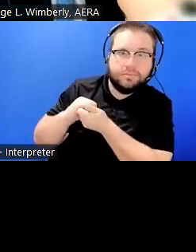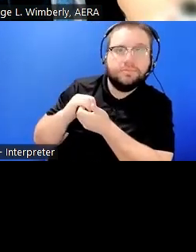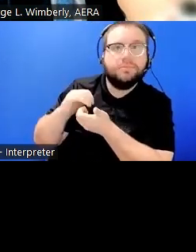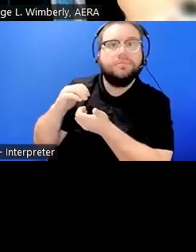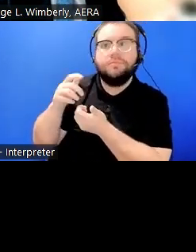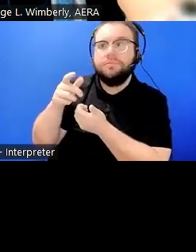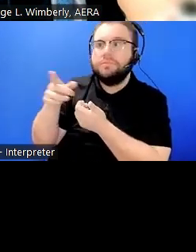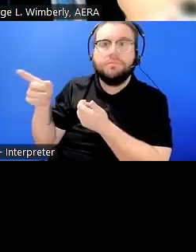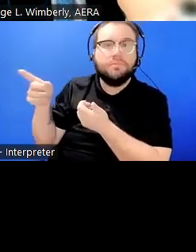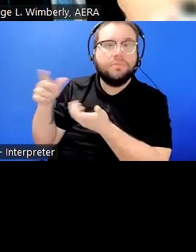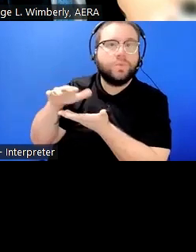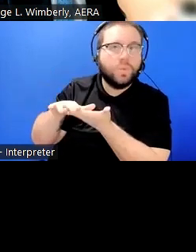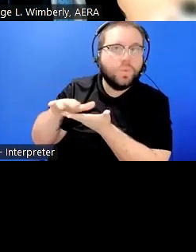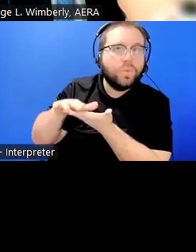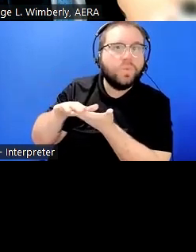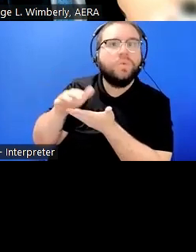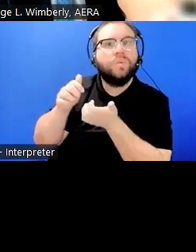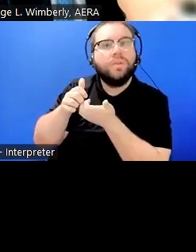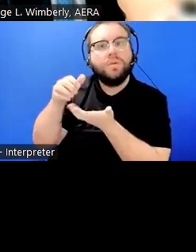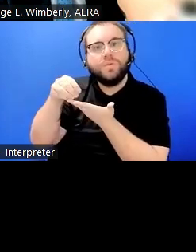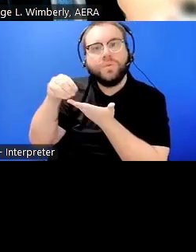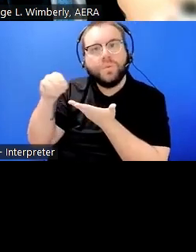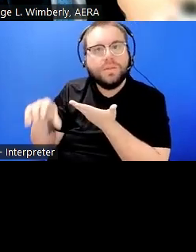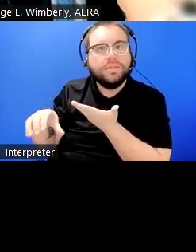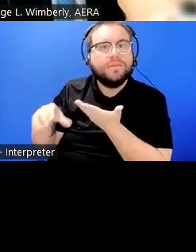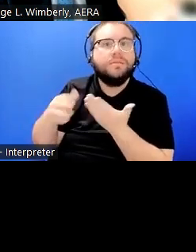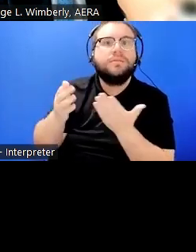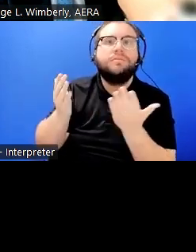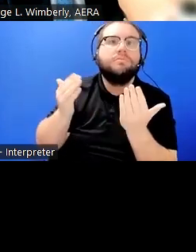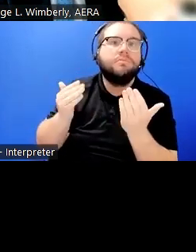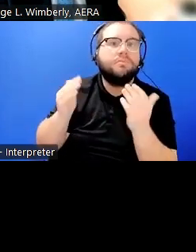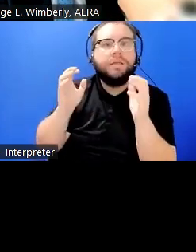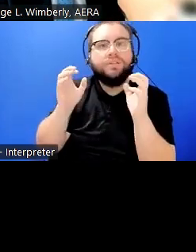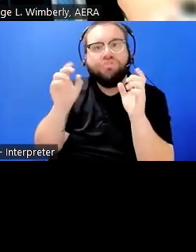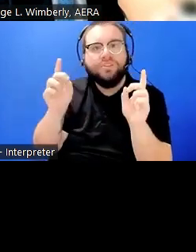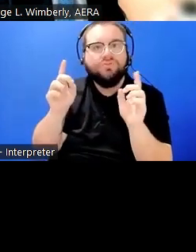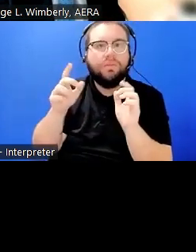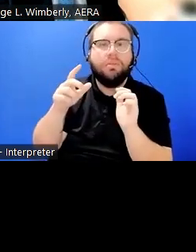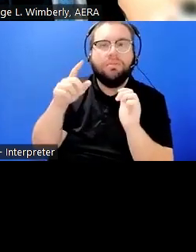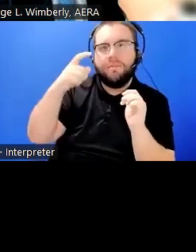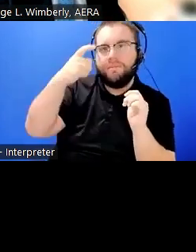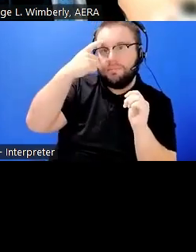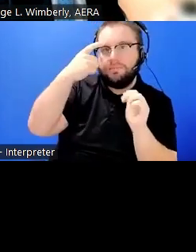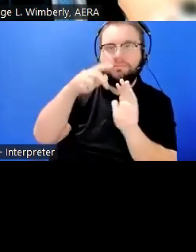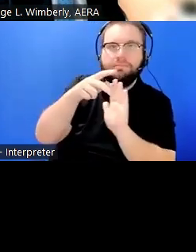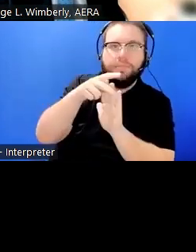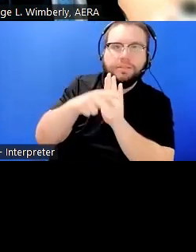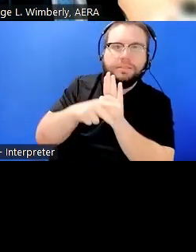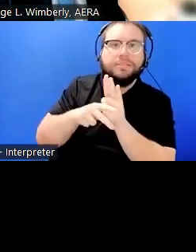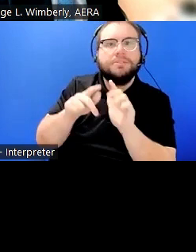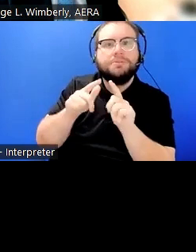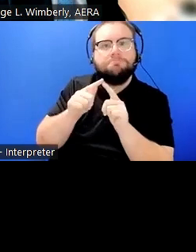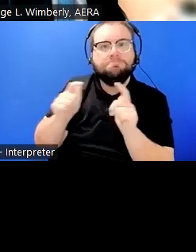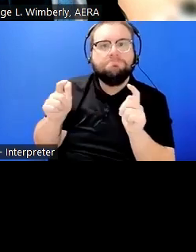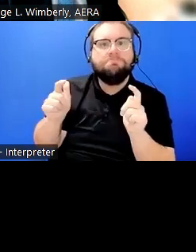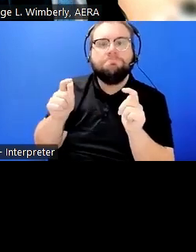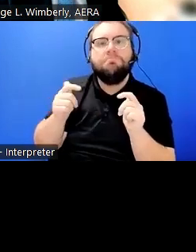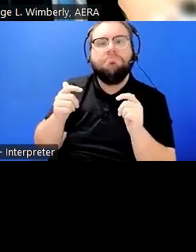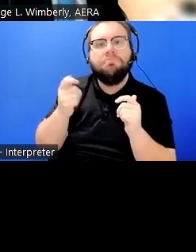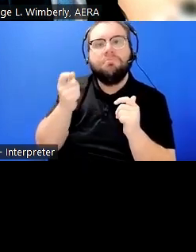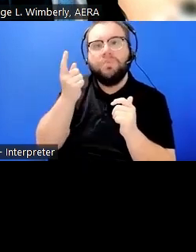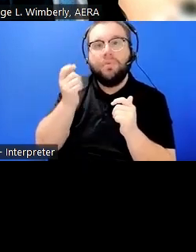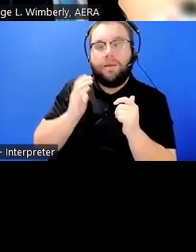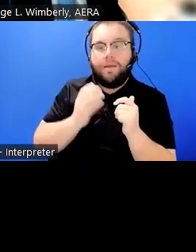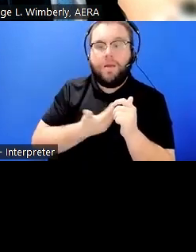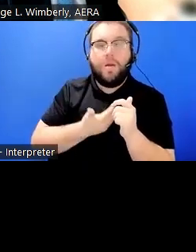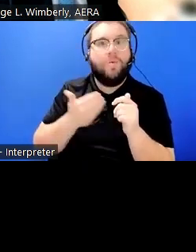that nature, educational policy. In AERA, we have about 2,600 or so individual members,